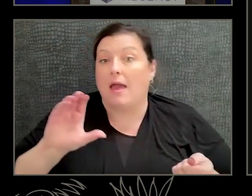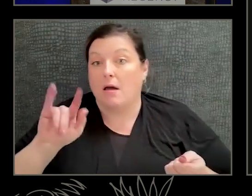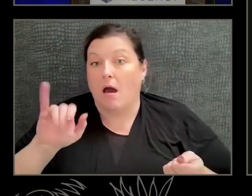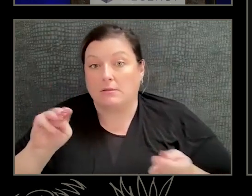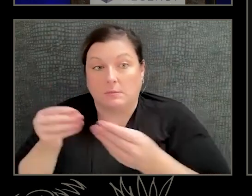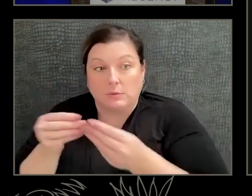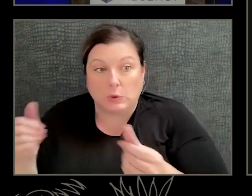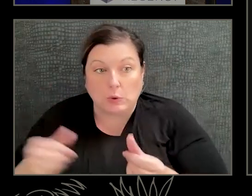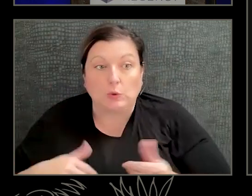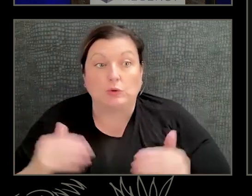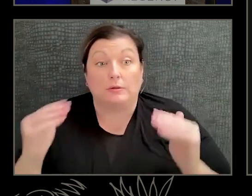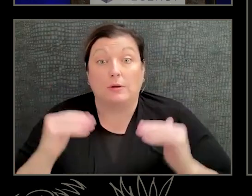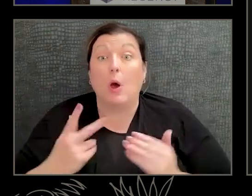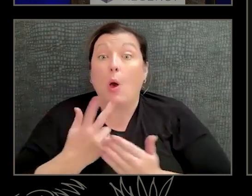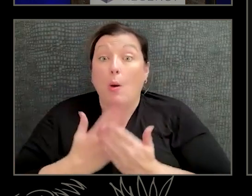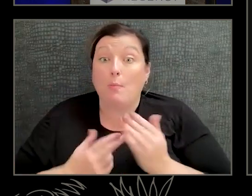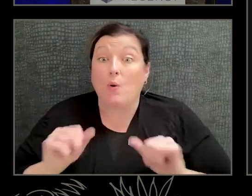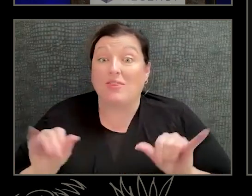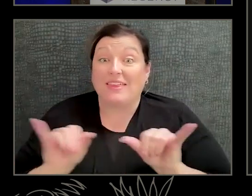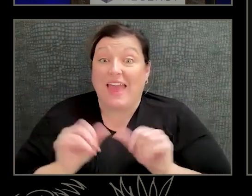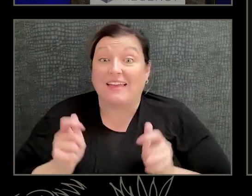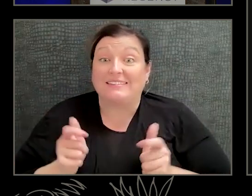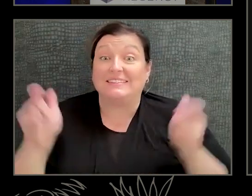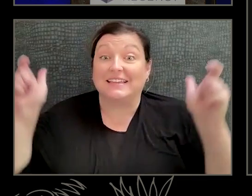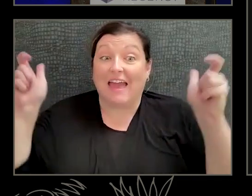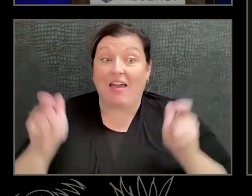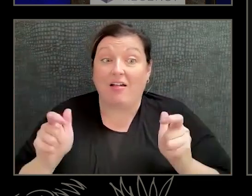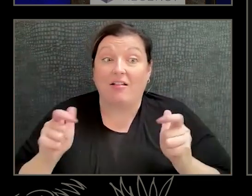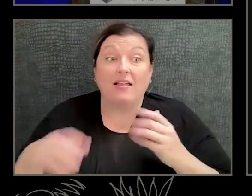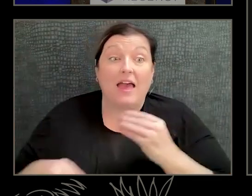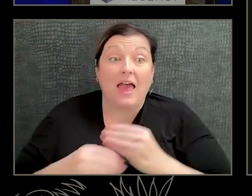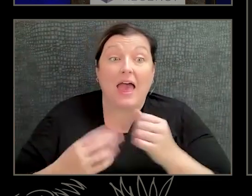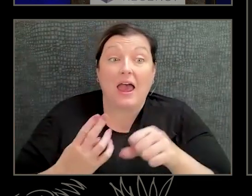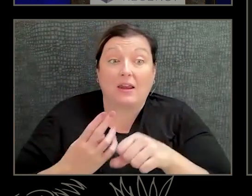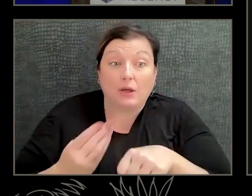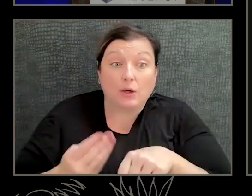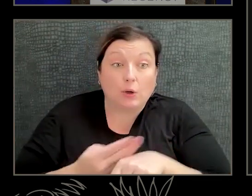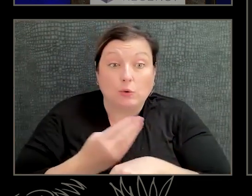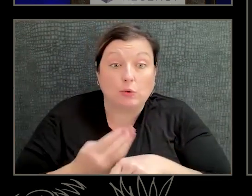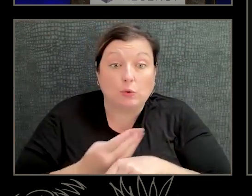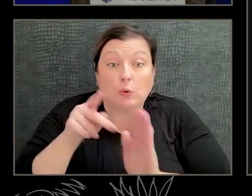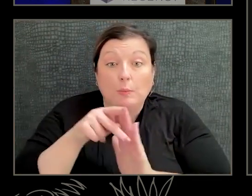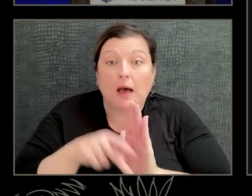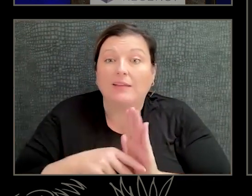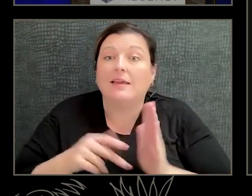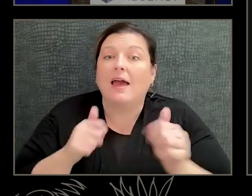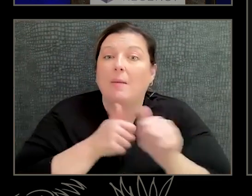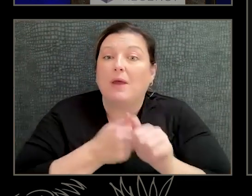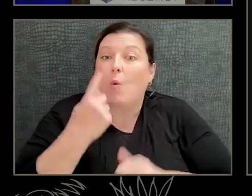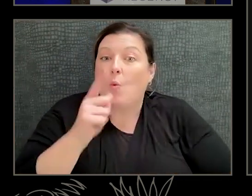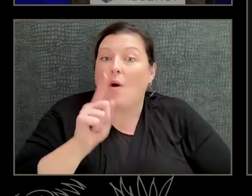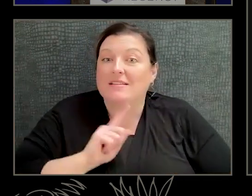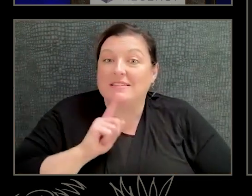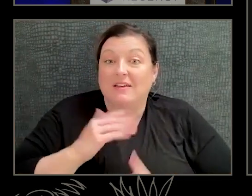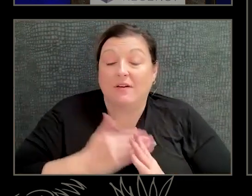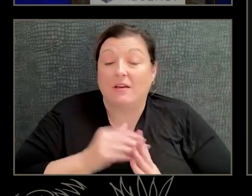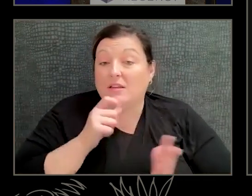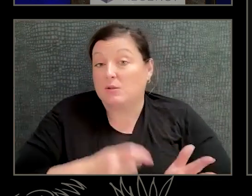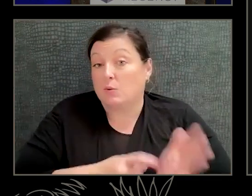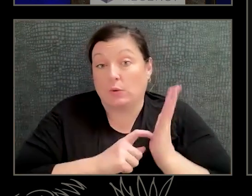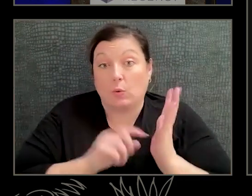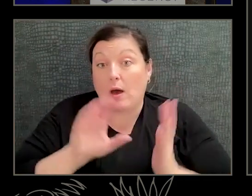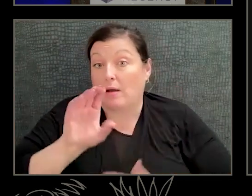Both are scalable in terms that adding a new policy means updating only a single file, which does not require any code